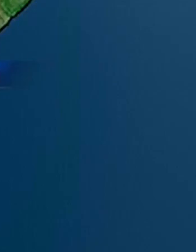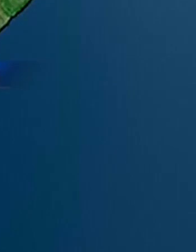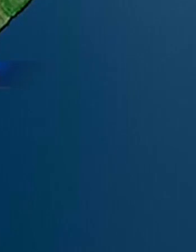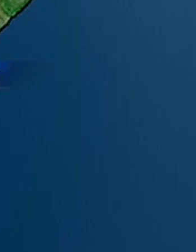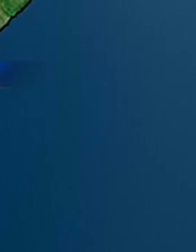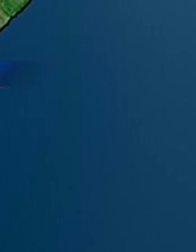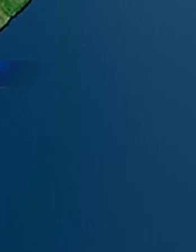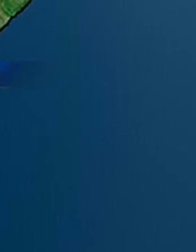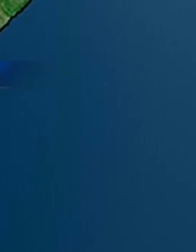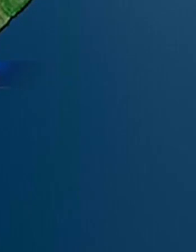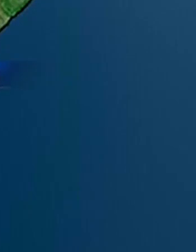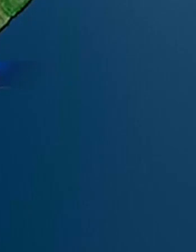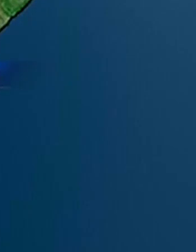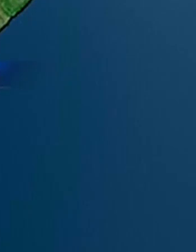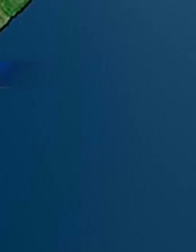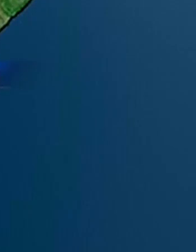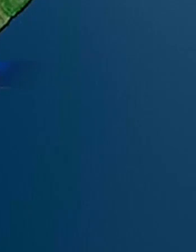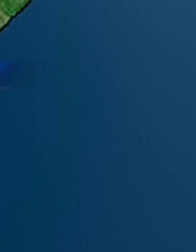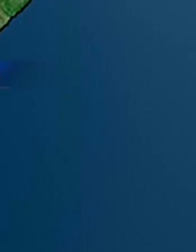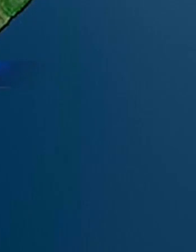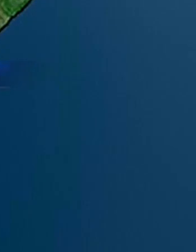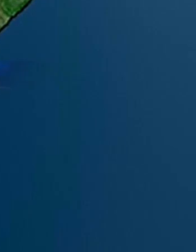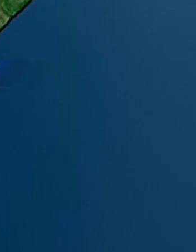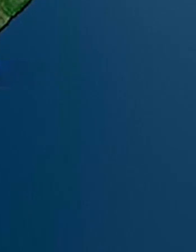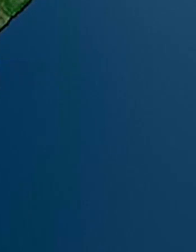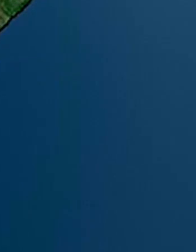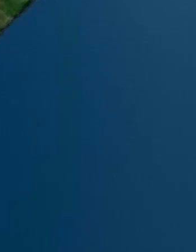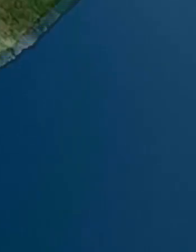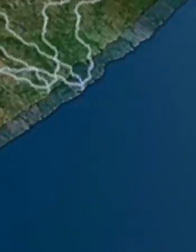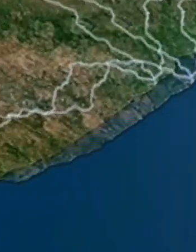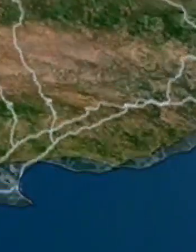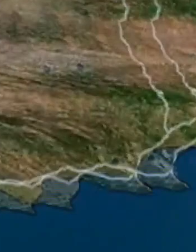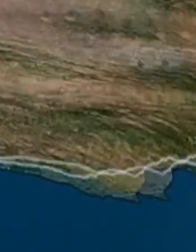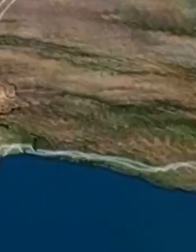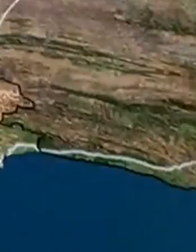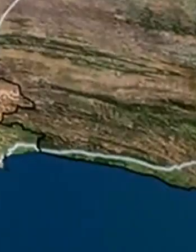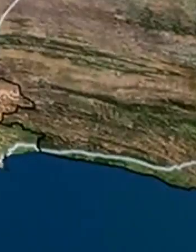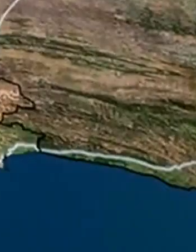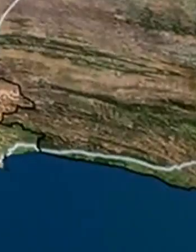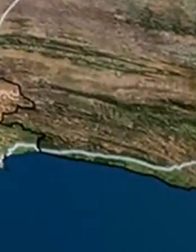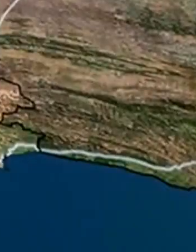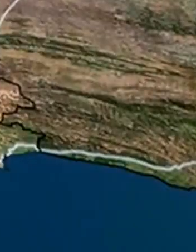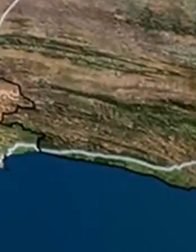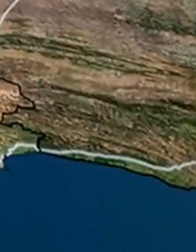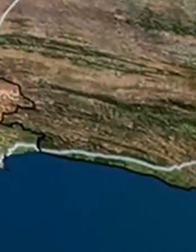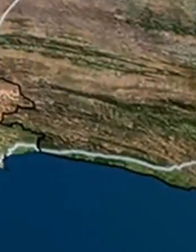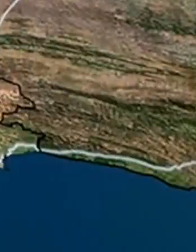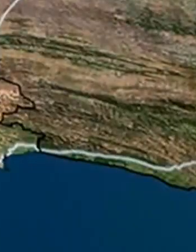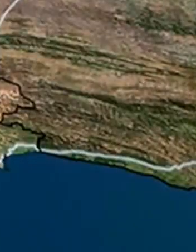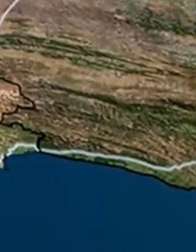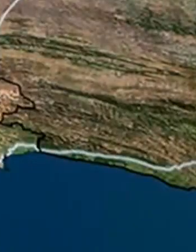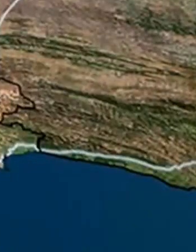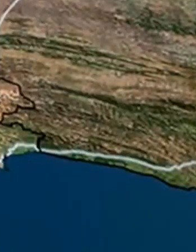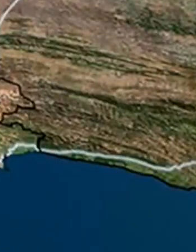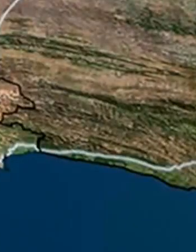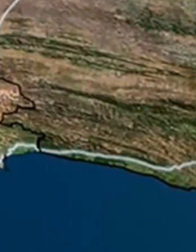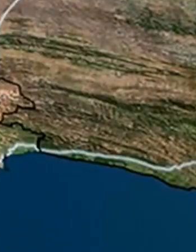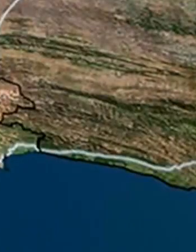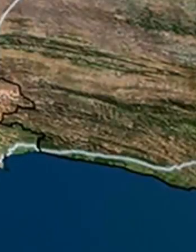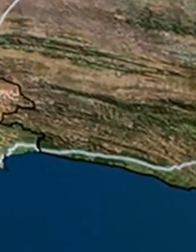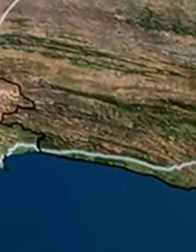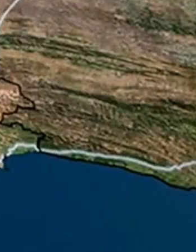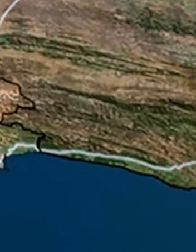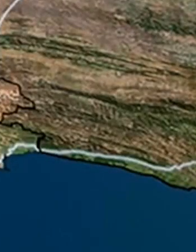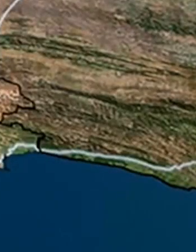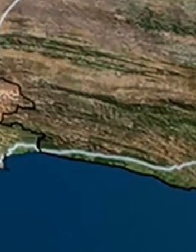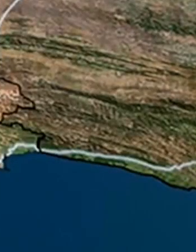a mabedi ka moka go le ka dikarolong tse a rapara ga botse fela re ya ka bo robo dikele ba ka re bona ga botse ka dikarolong tse laetsa le tla be le chief ka bo Cape